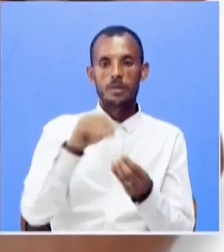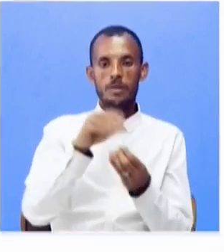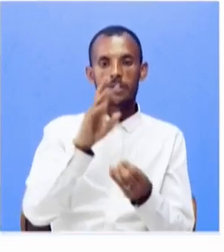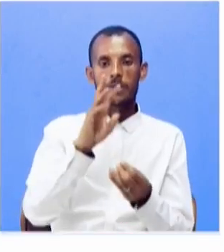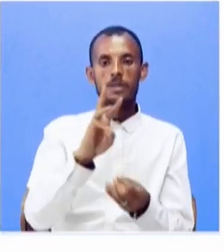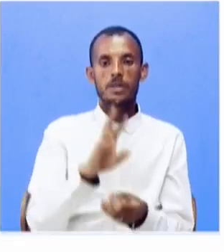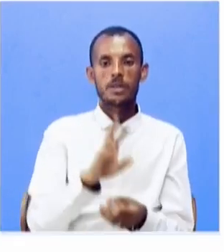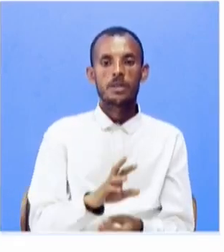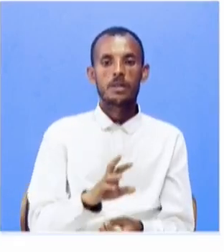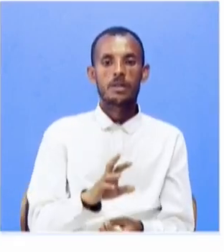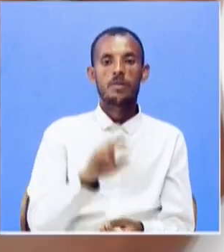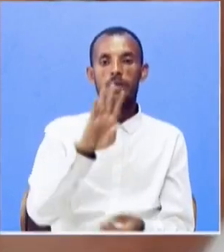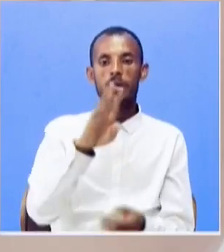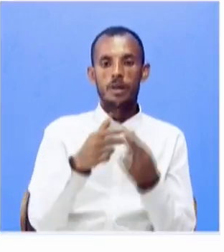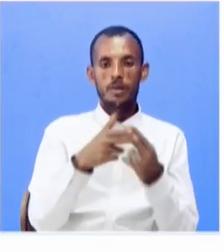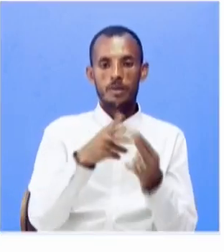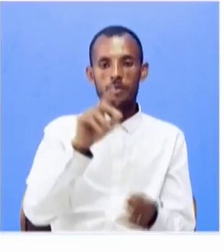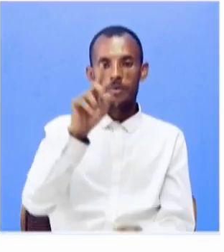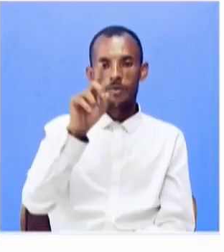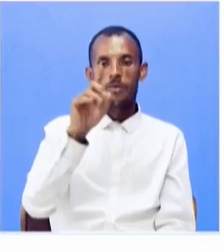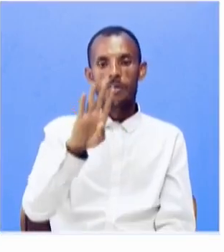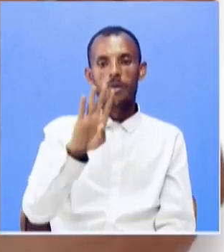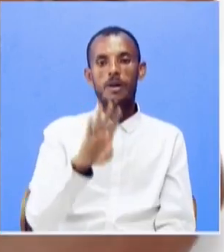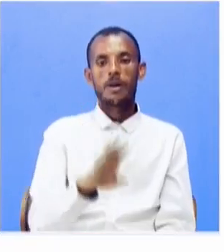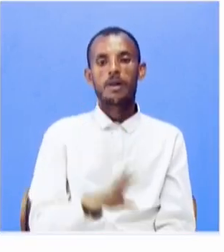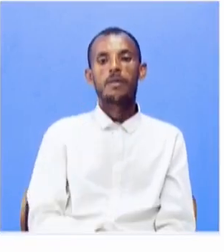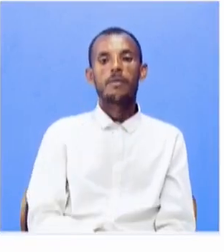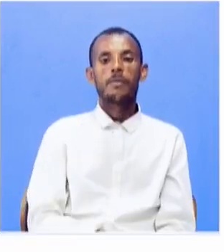6. 4 times 1 is 4.